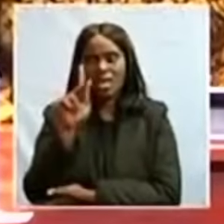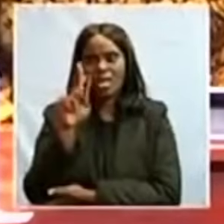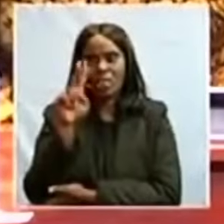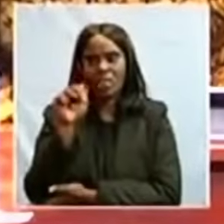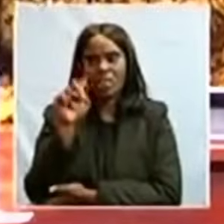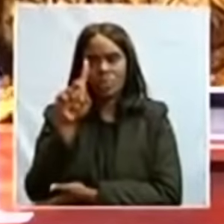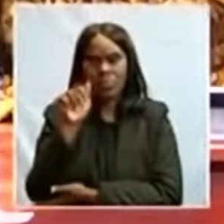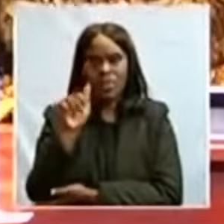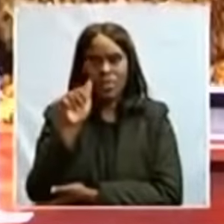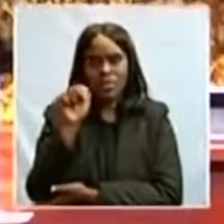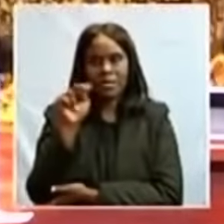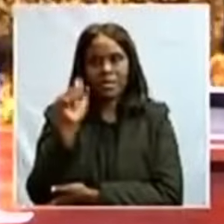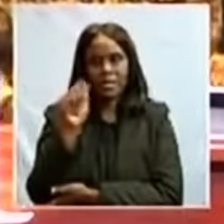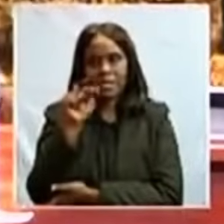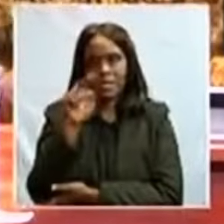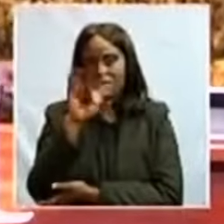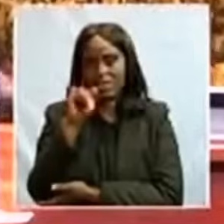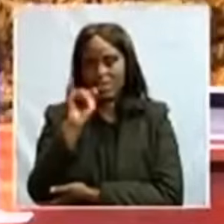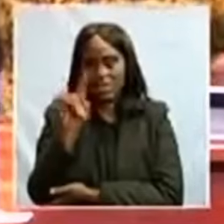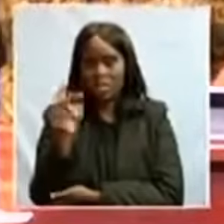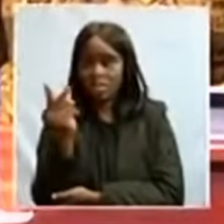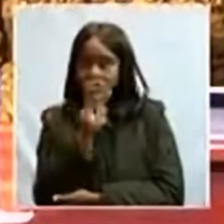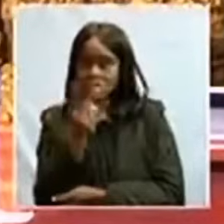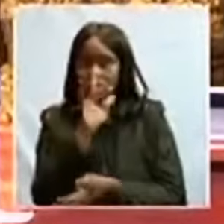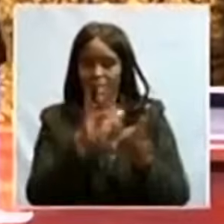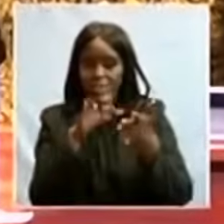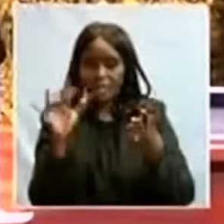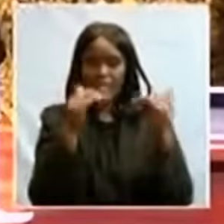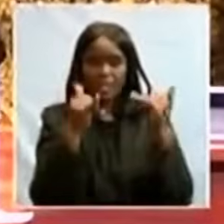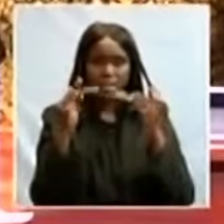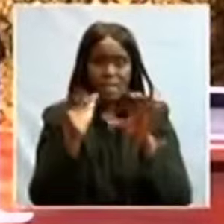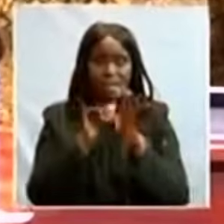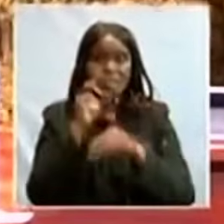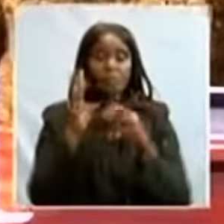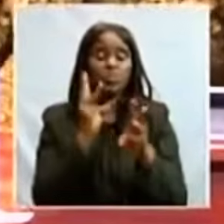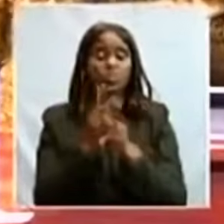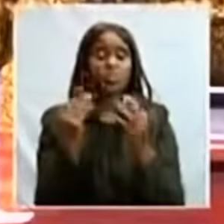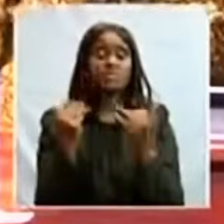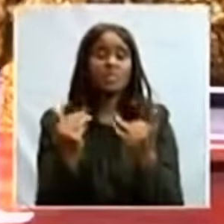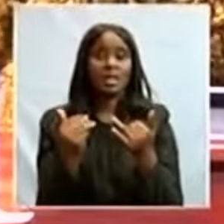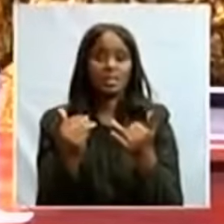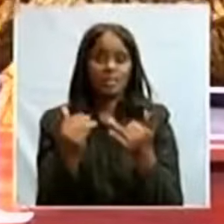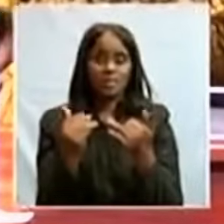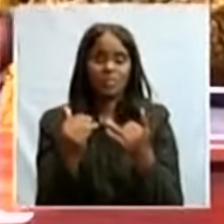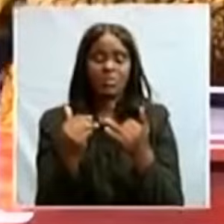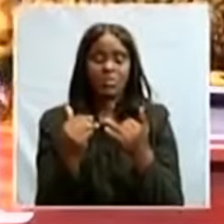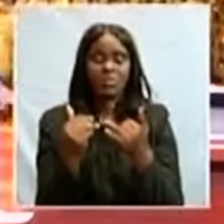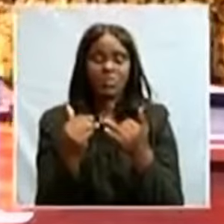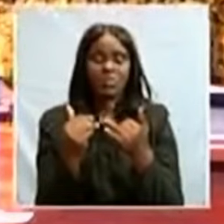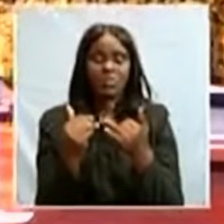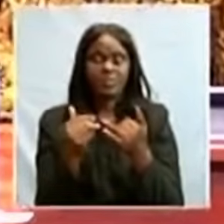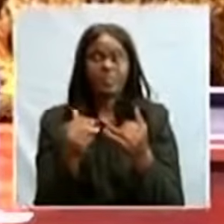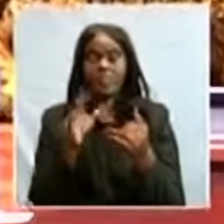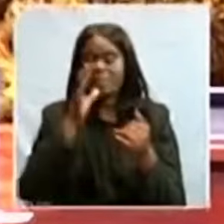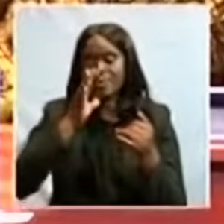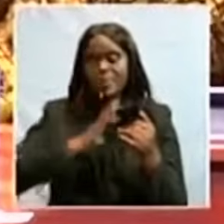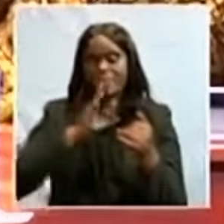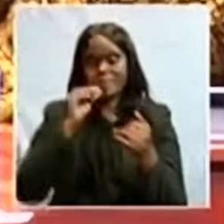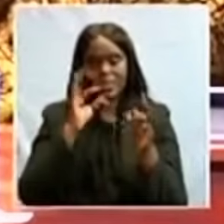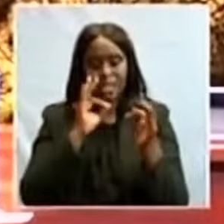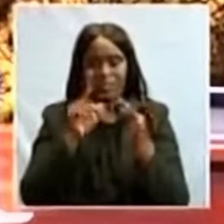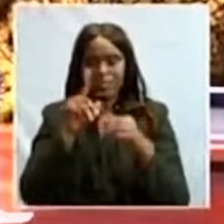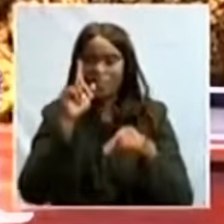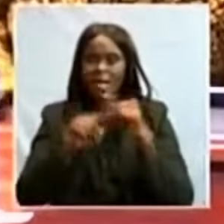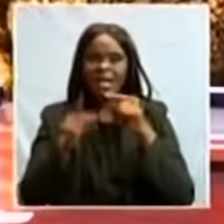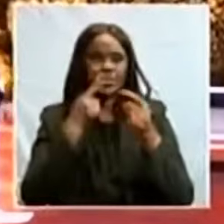the most expensive players in the world now. So, Madam Speaker, if you can't